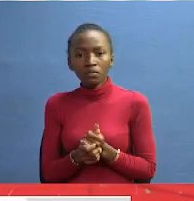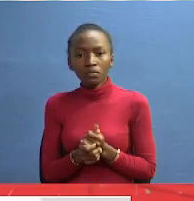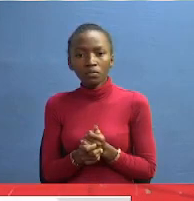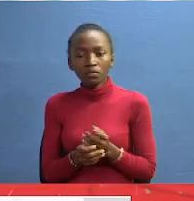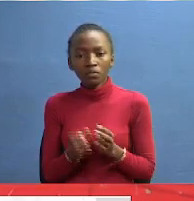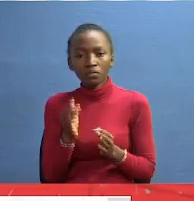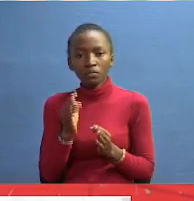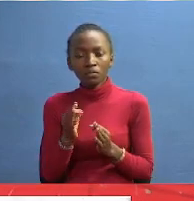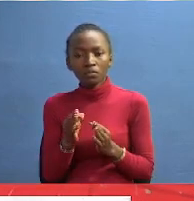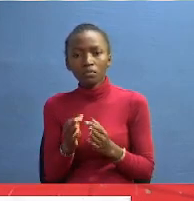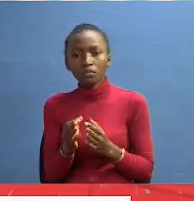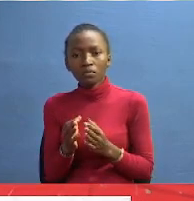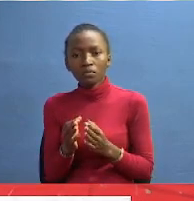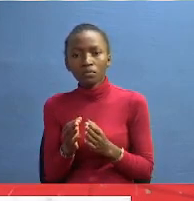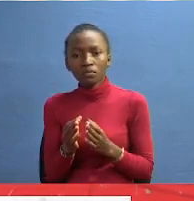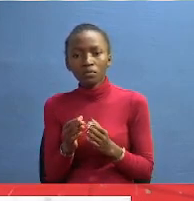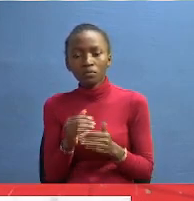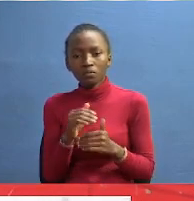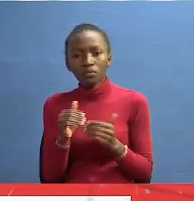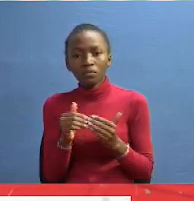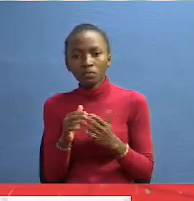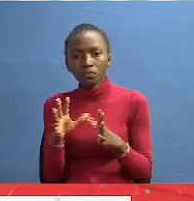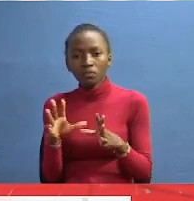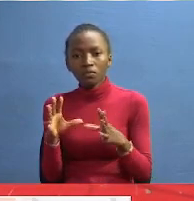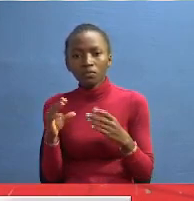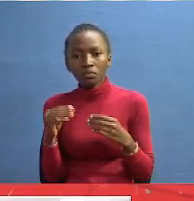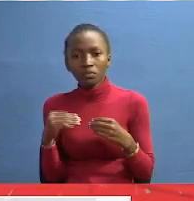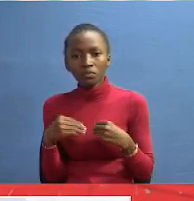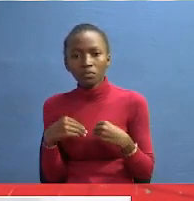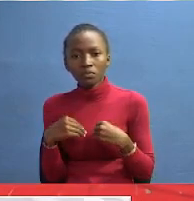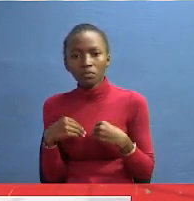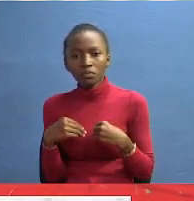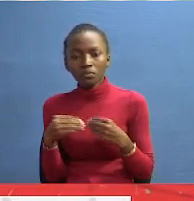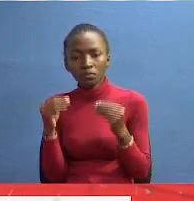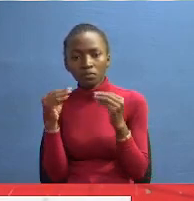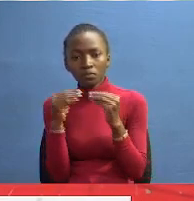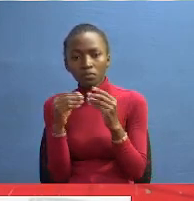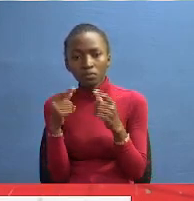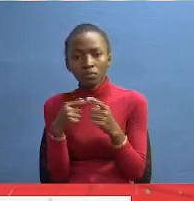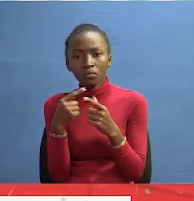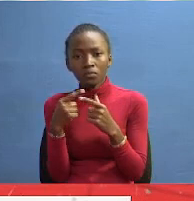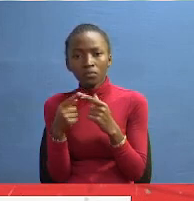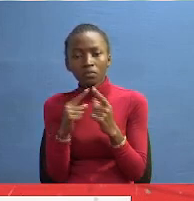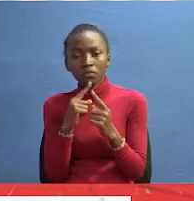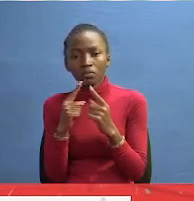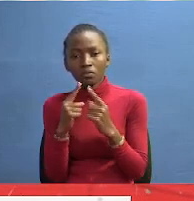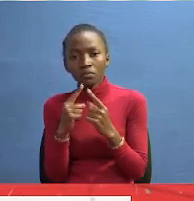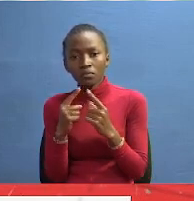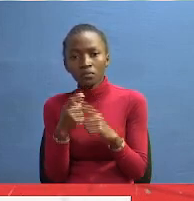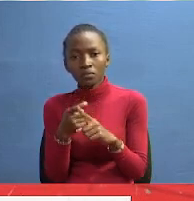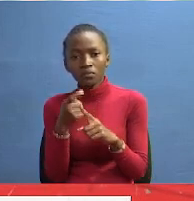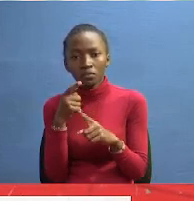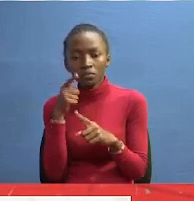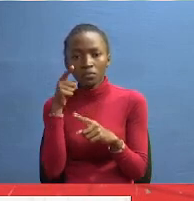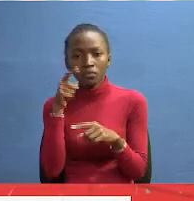are brought on board on a round table, and then they can air their grievances, it is from that point